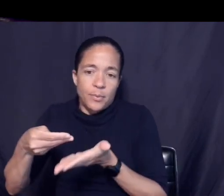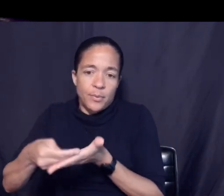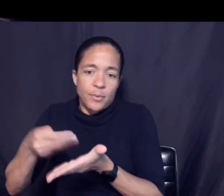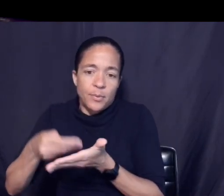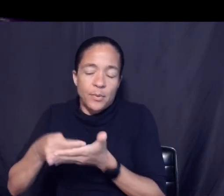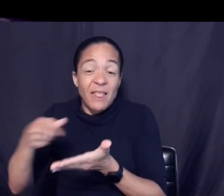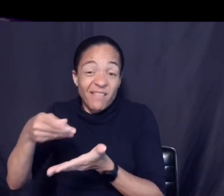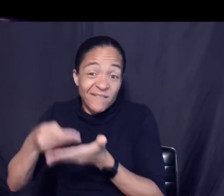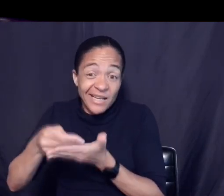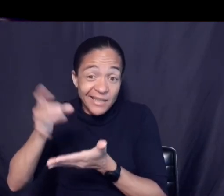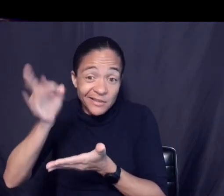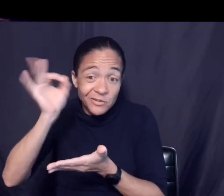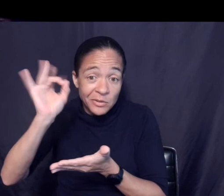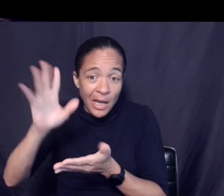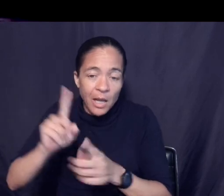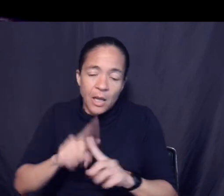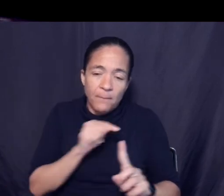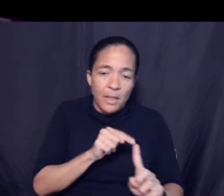though the financials have been great.